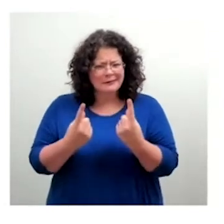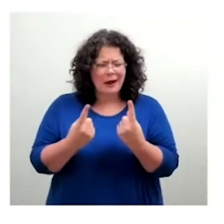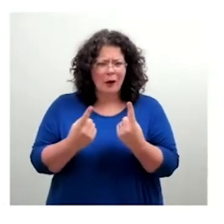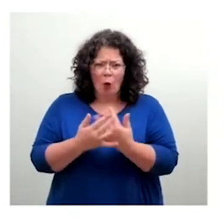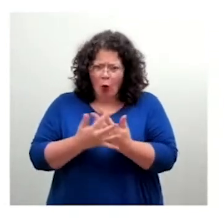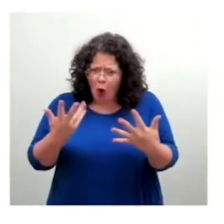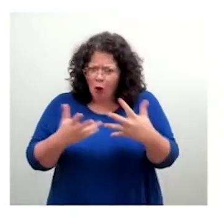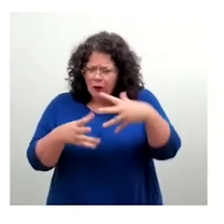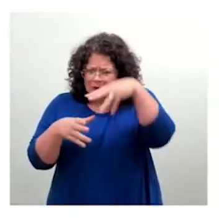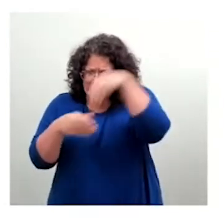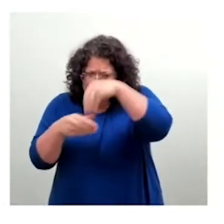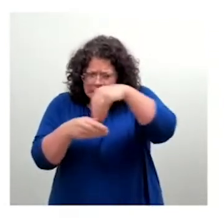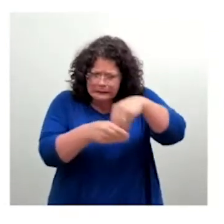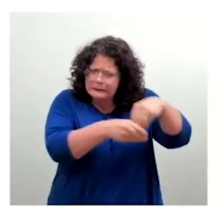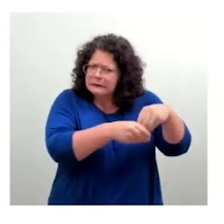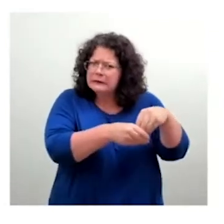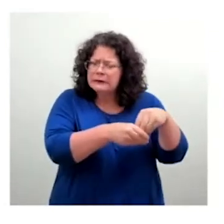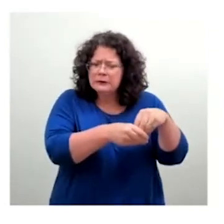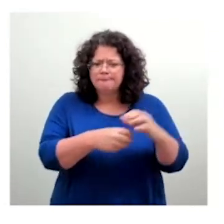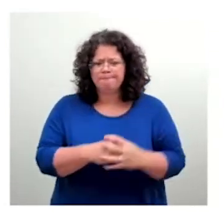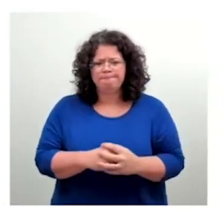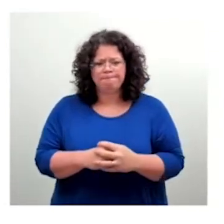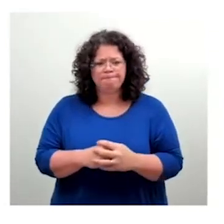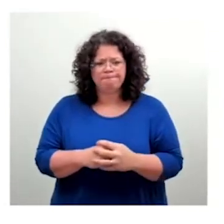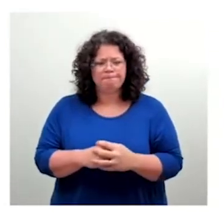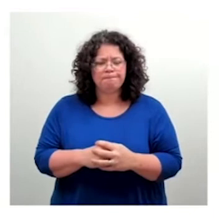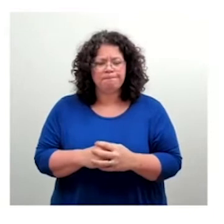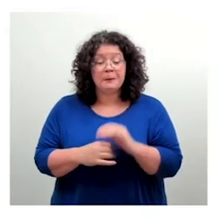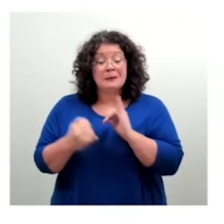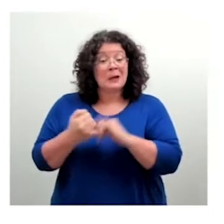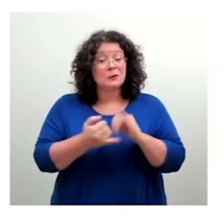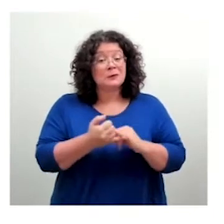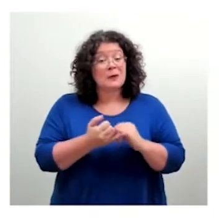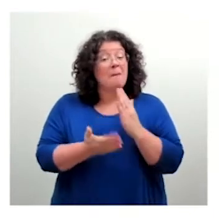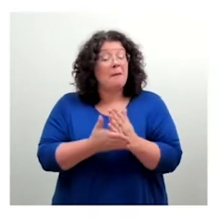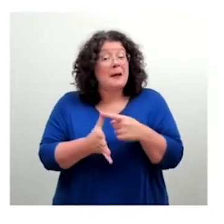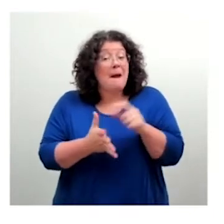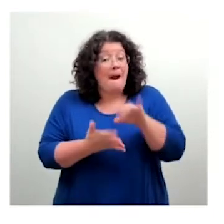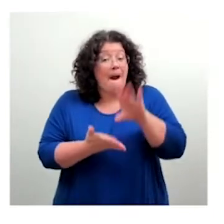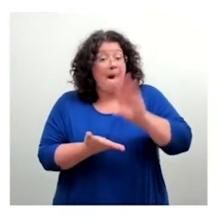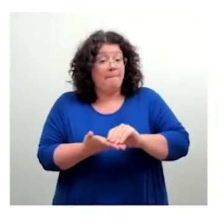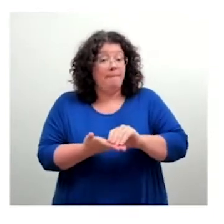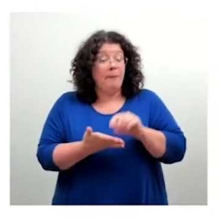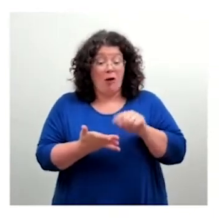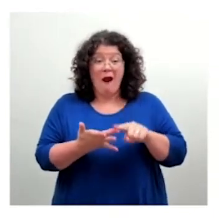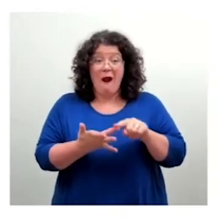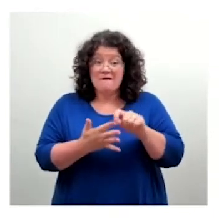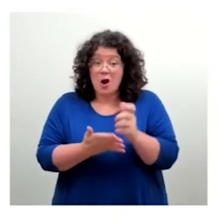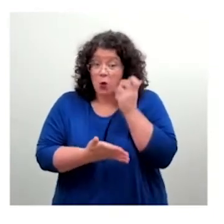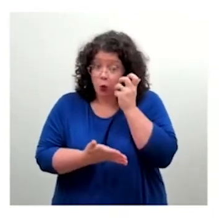sensors on the phone to determine your location and the direction that you're facing. And it pulls the information from the